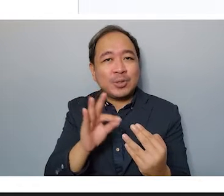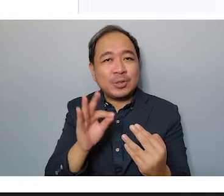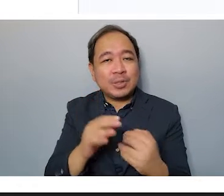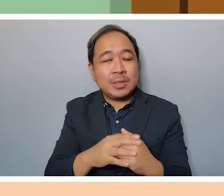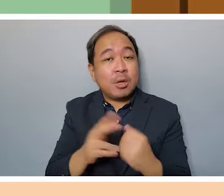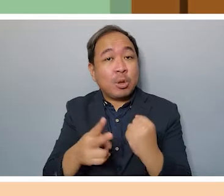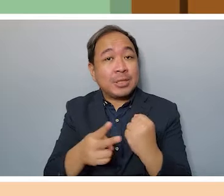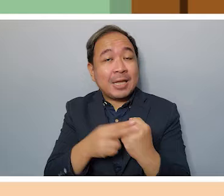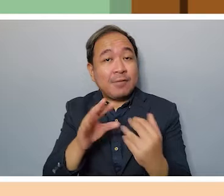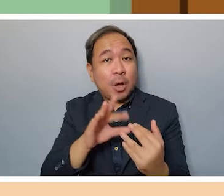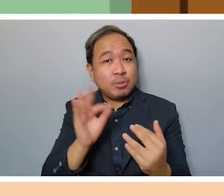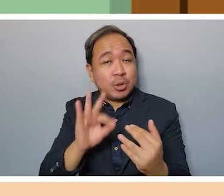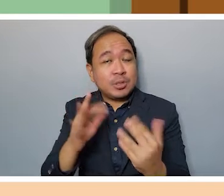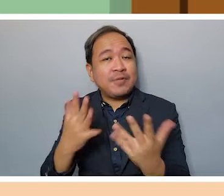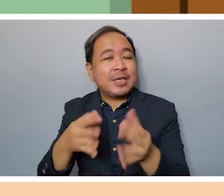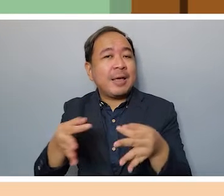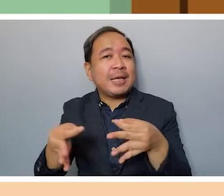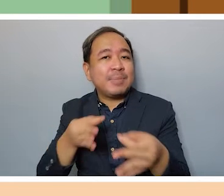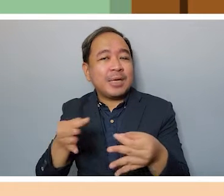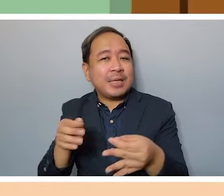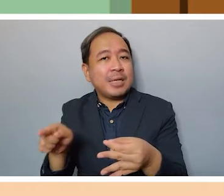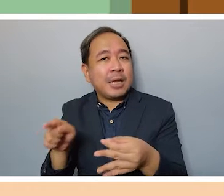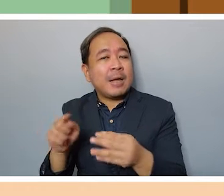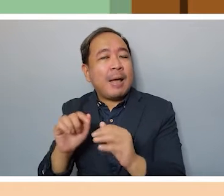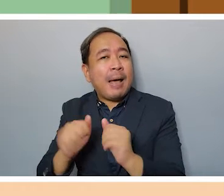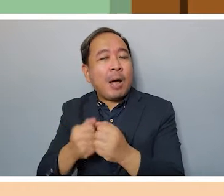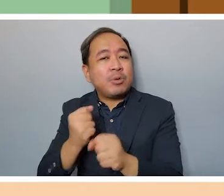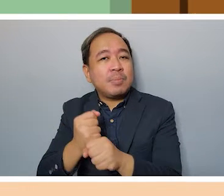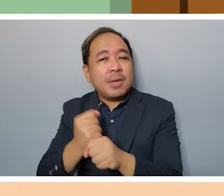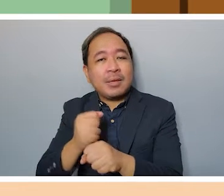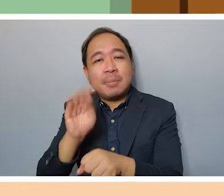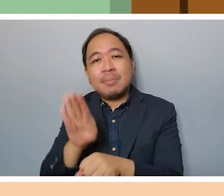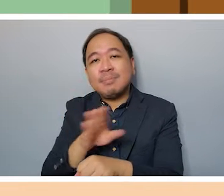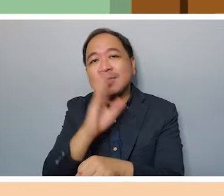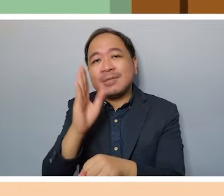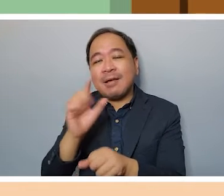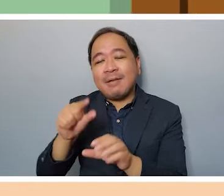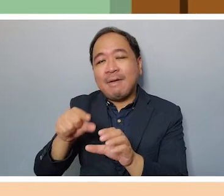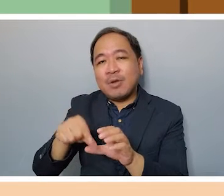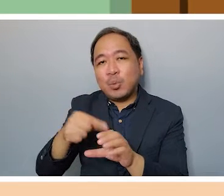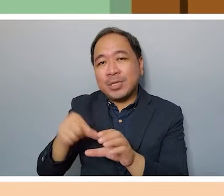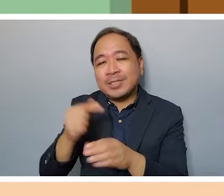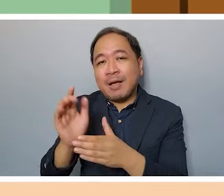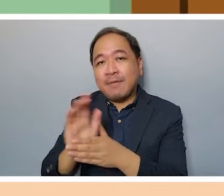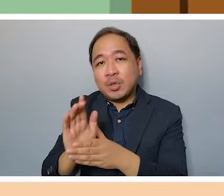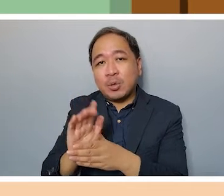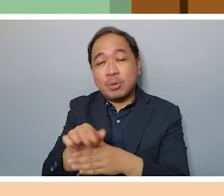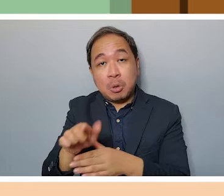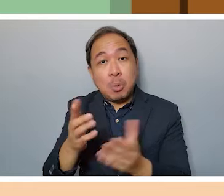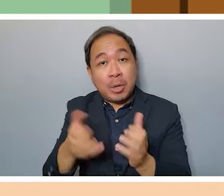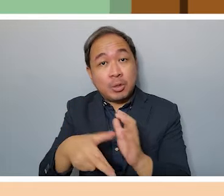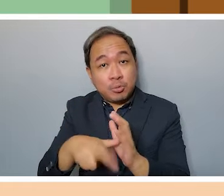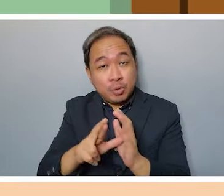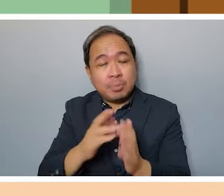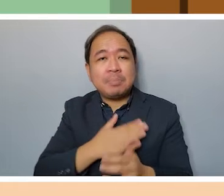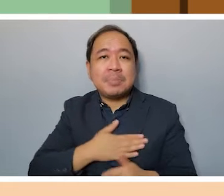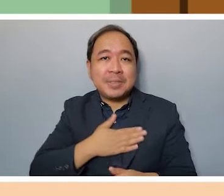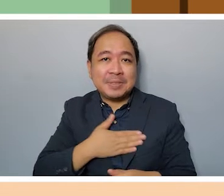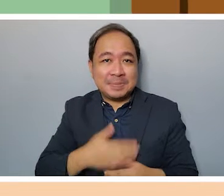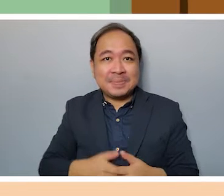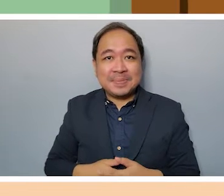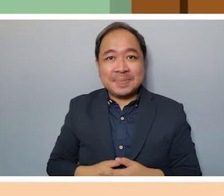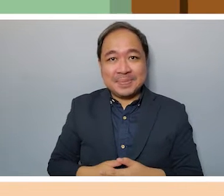option. All save options were discussed in the How to Create BigSky Quizzes video. If you feel you need to review